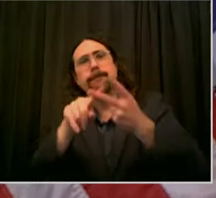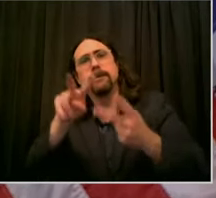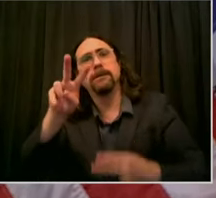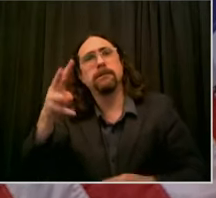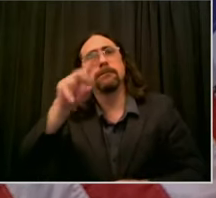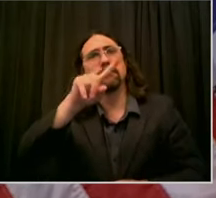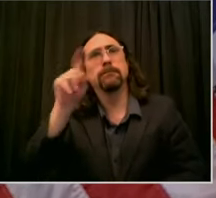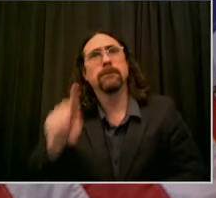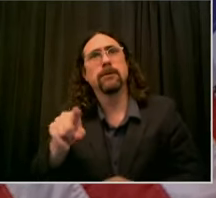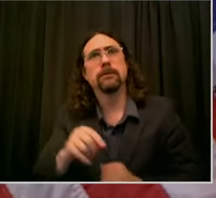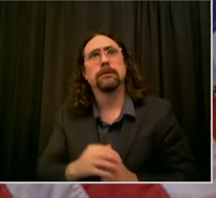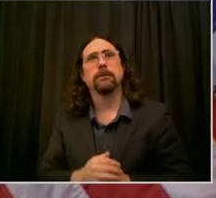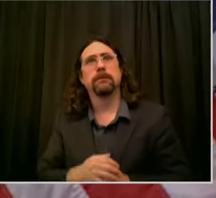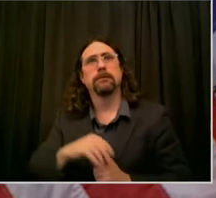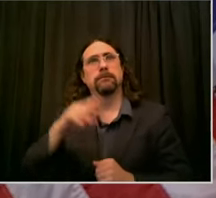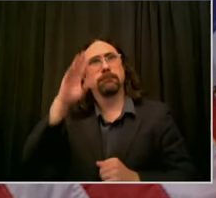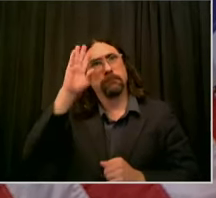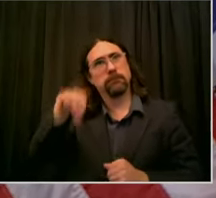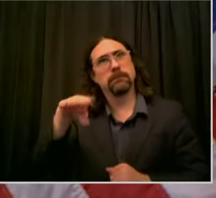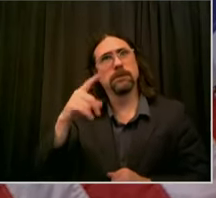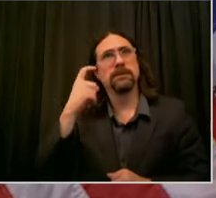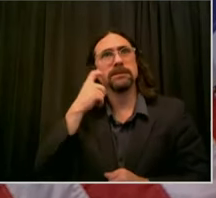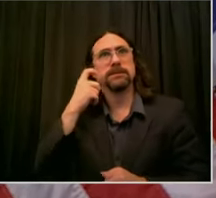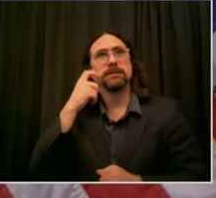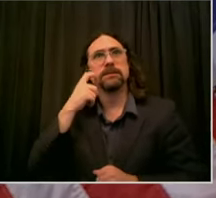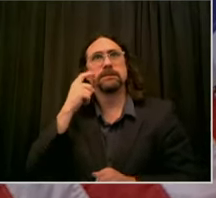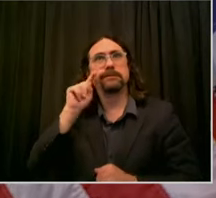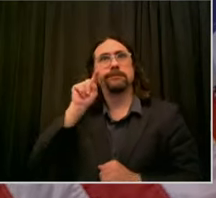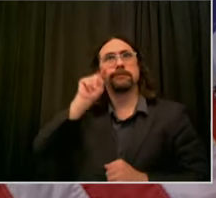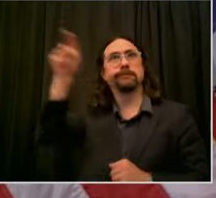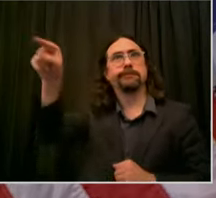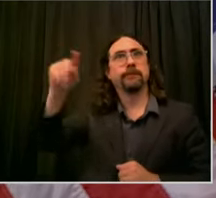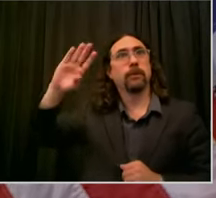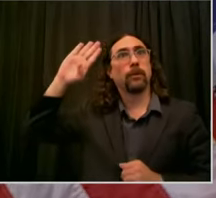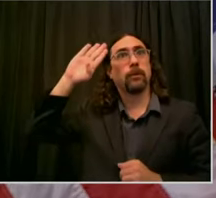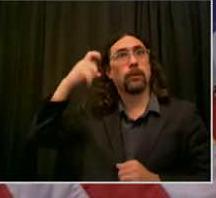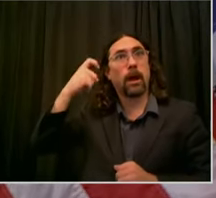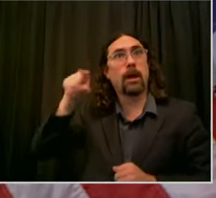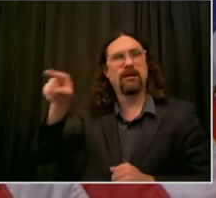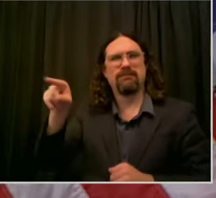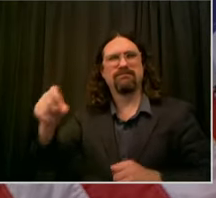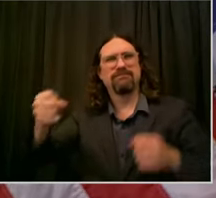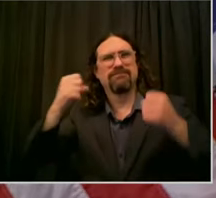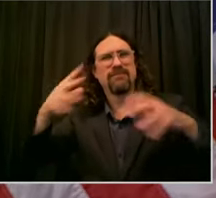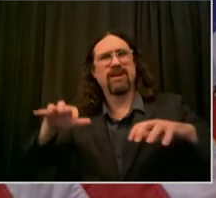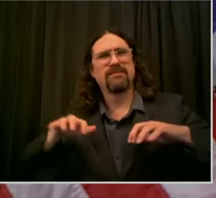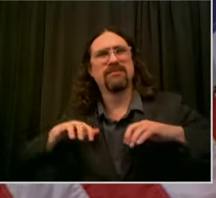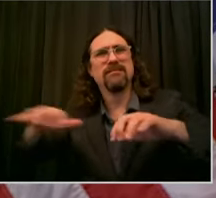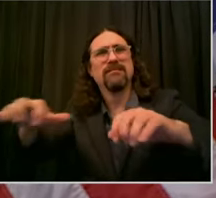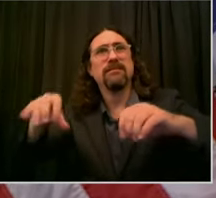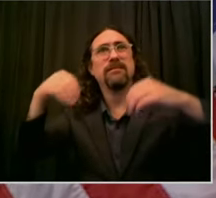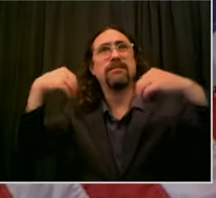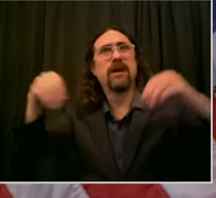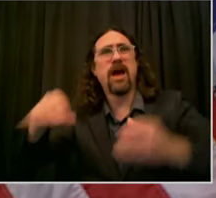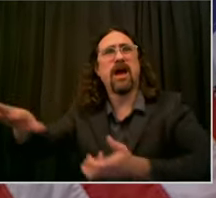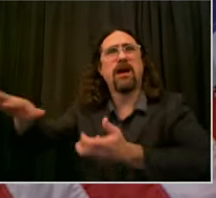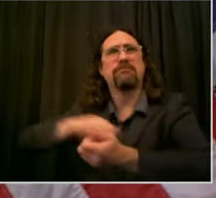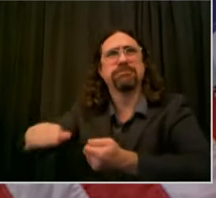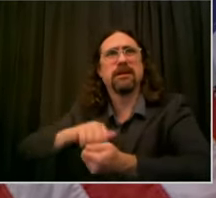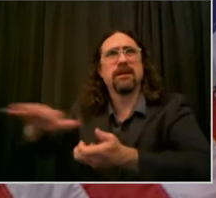forever. The downtown shopping districts say it will delay the reopening. We saw Saks